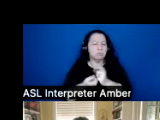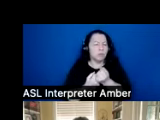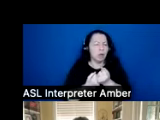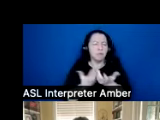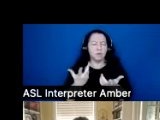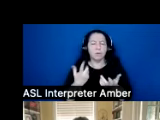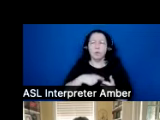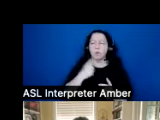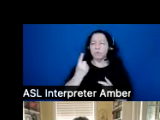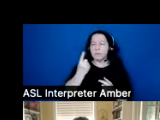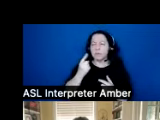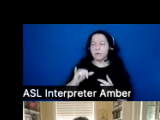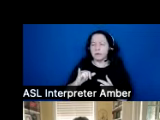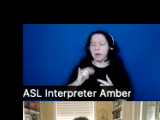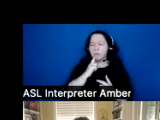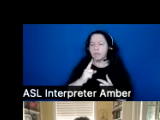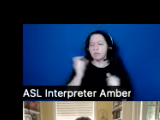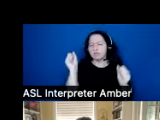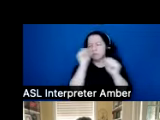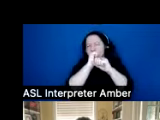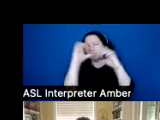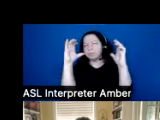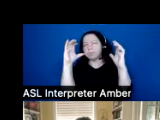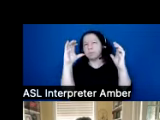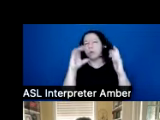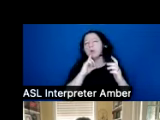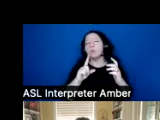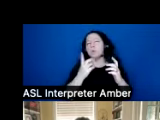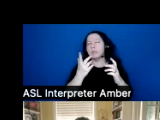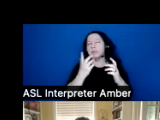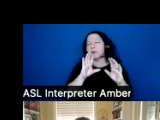of focuses on emphasizing how we engage our